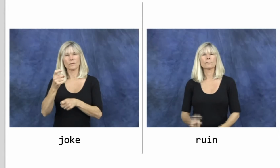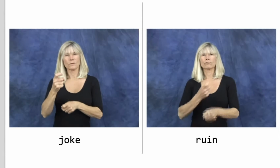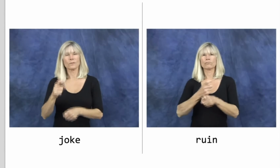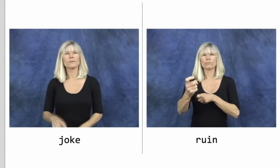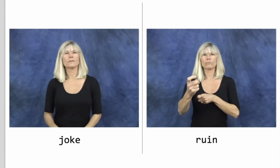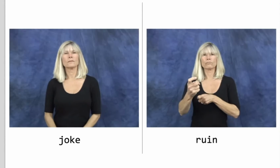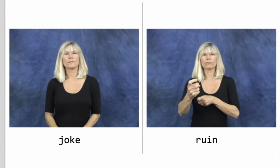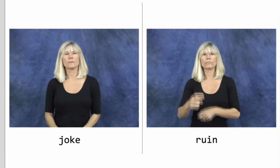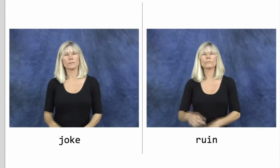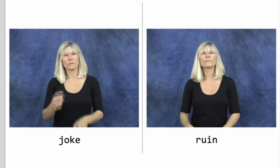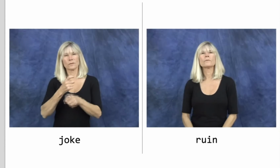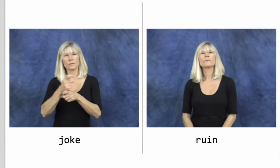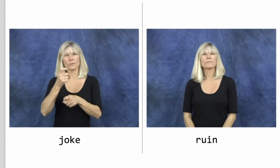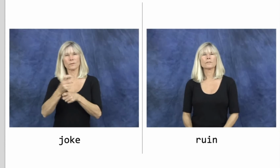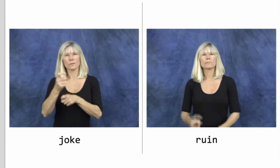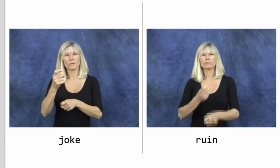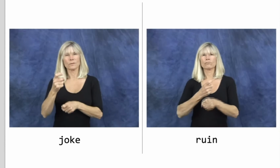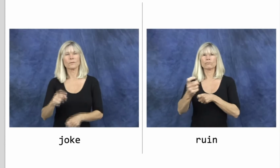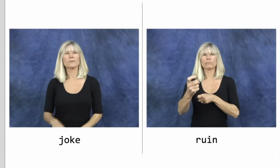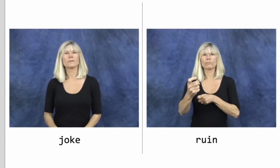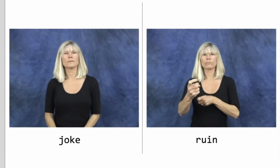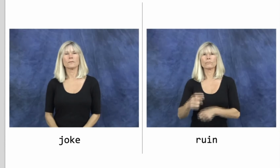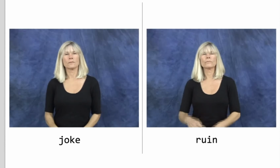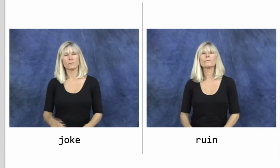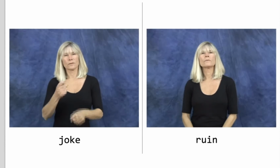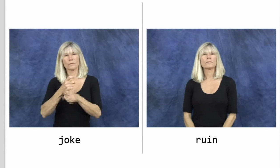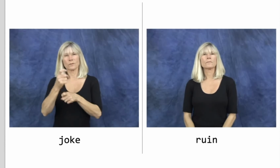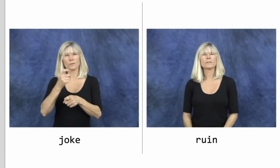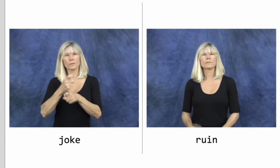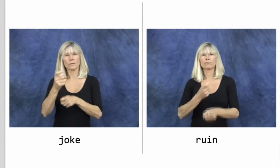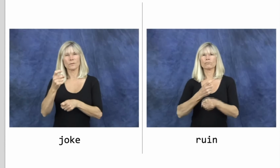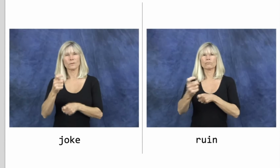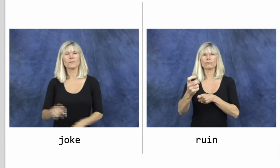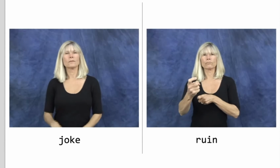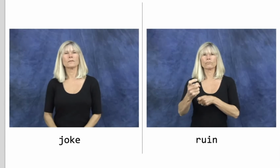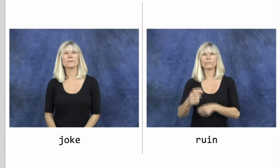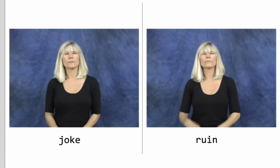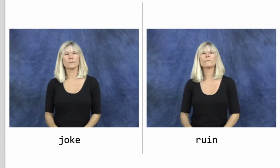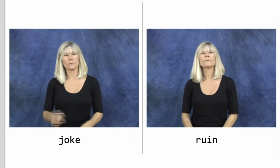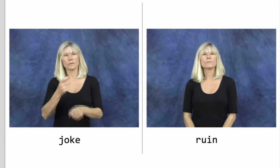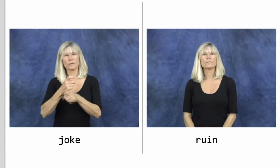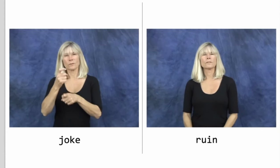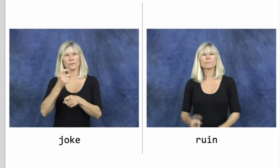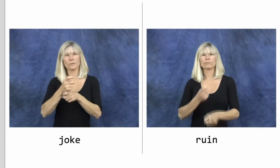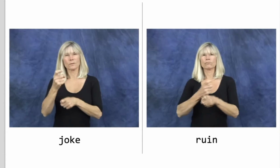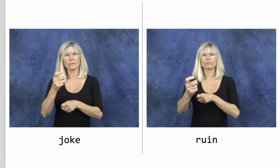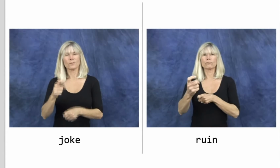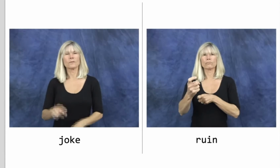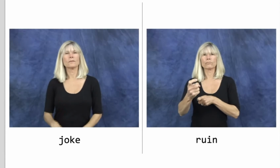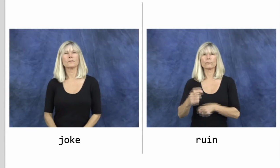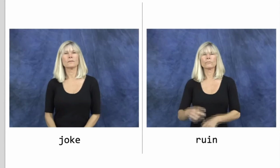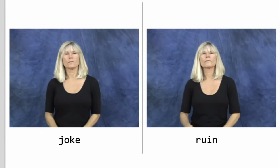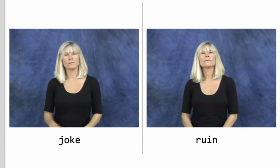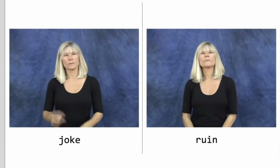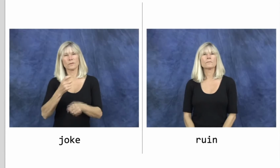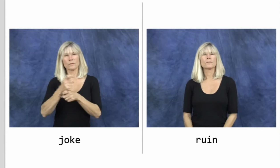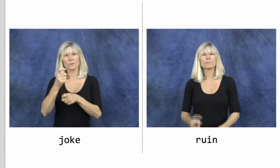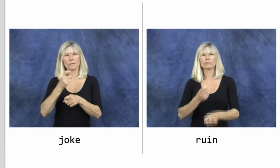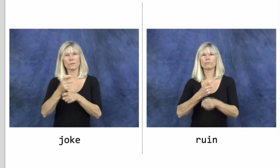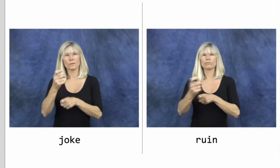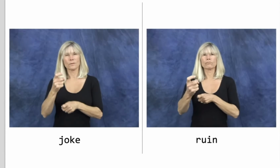Christina mentioned, I am interested in language, so I'm a nerdy linguist and I nerd out a lot about the